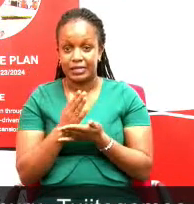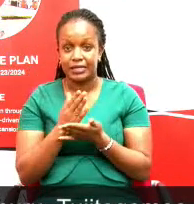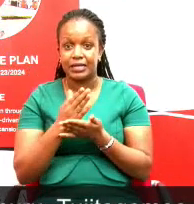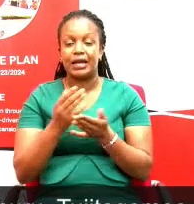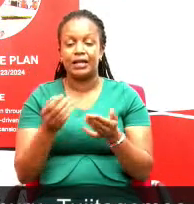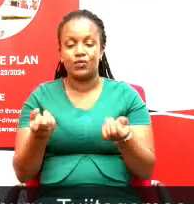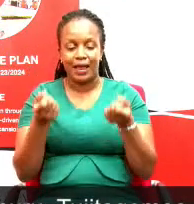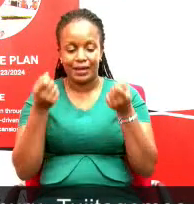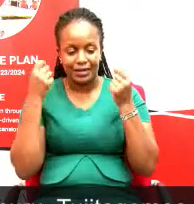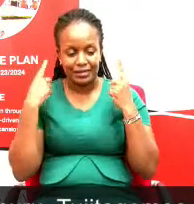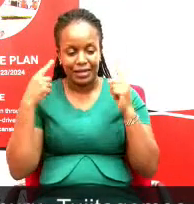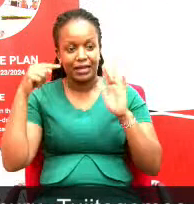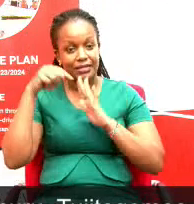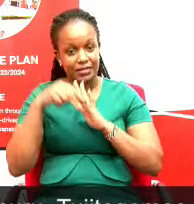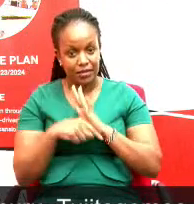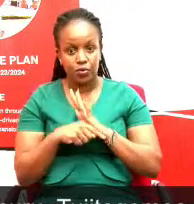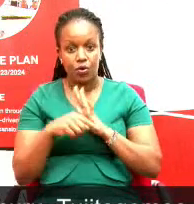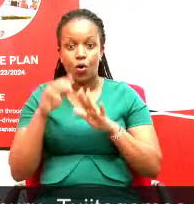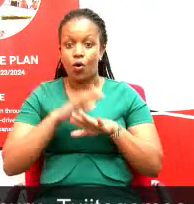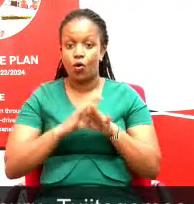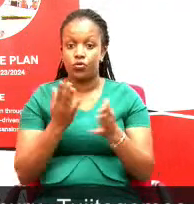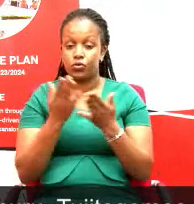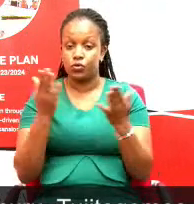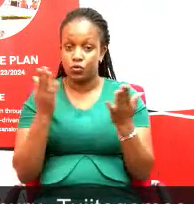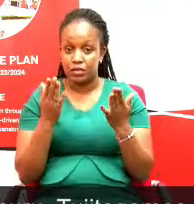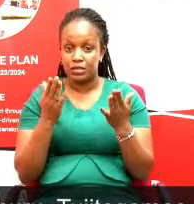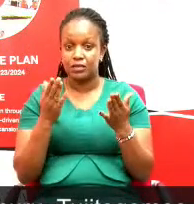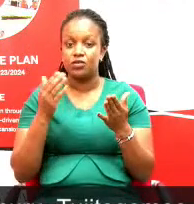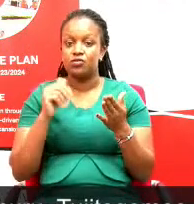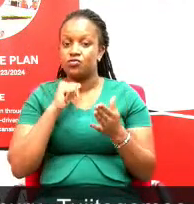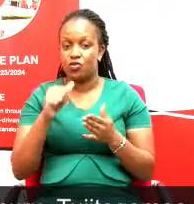revenue potential of this sector. You need to carry out good study